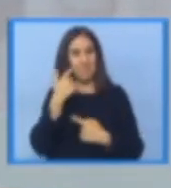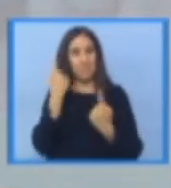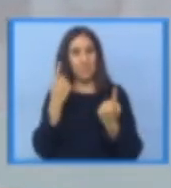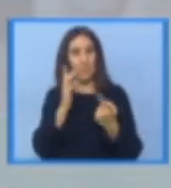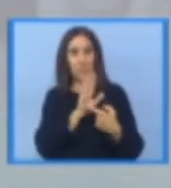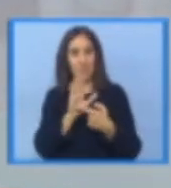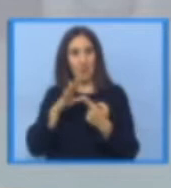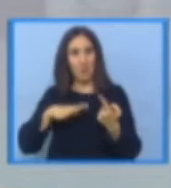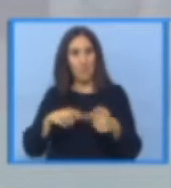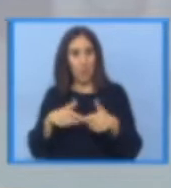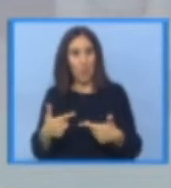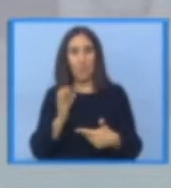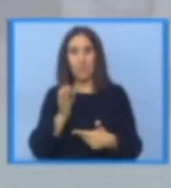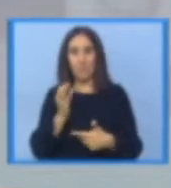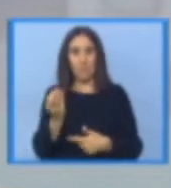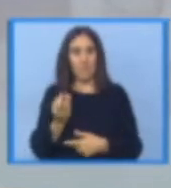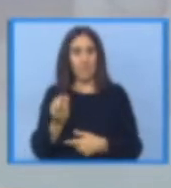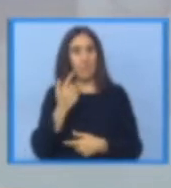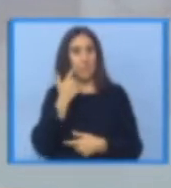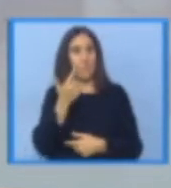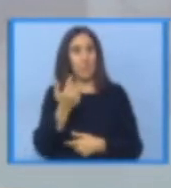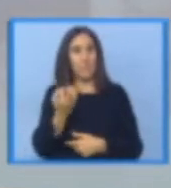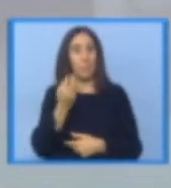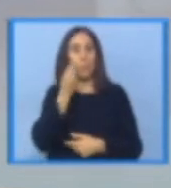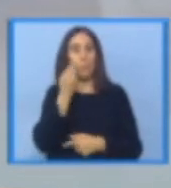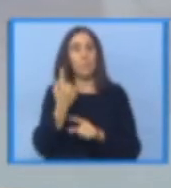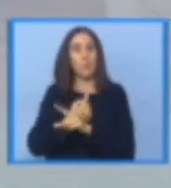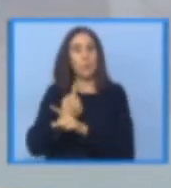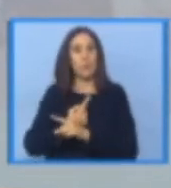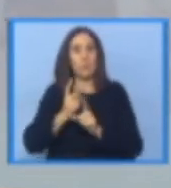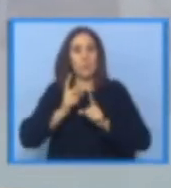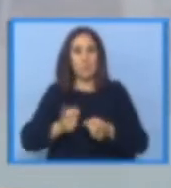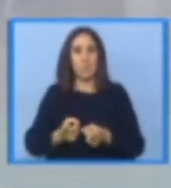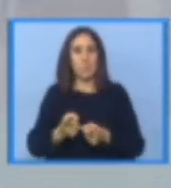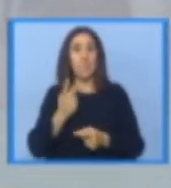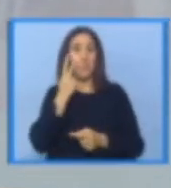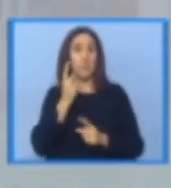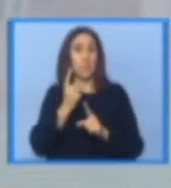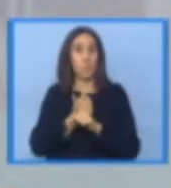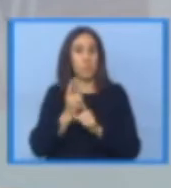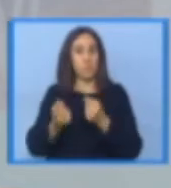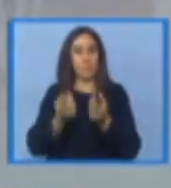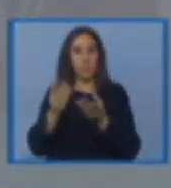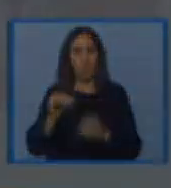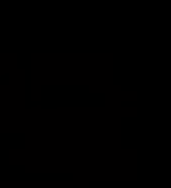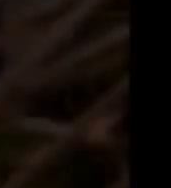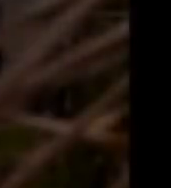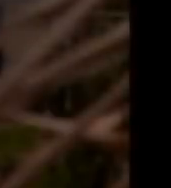queremos mostrar agora. Vale a pena então ver como as coisas começam, a vida começa a pulsar no